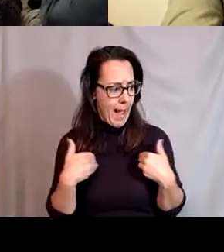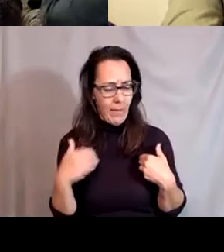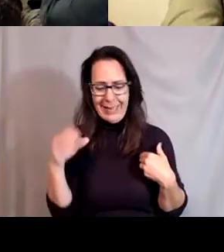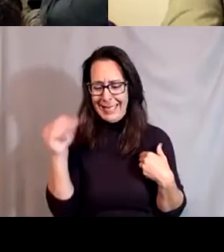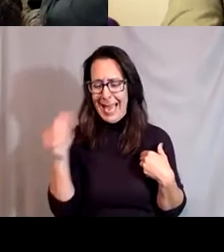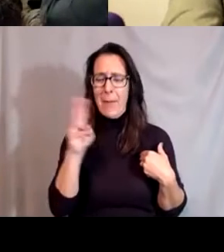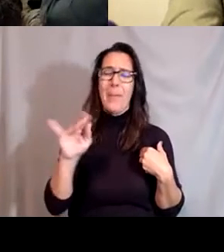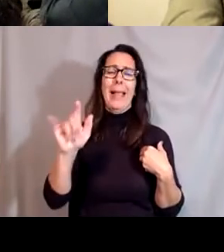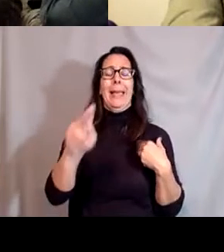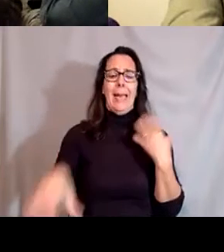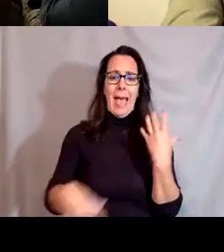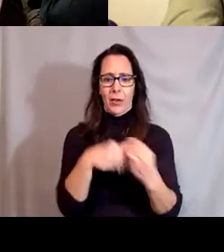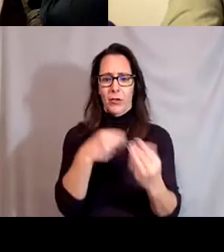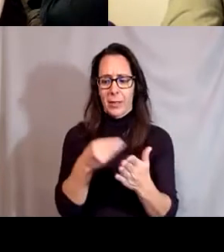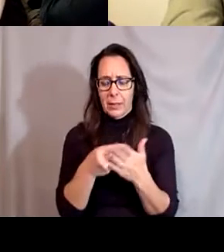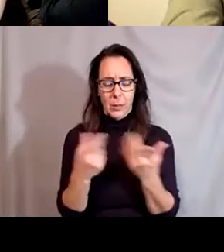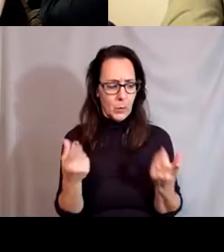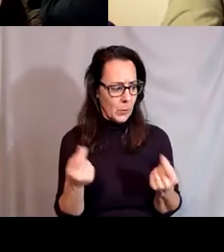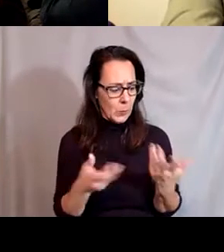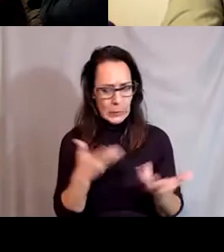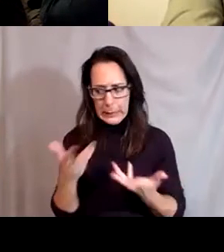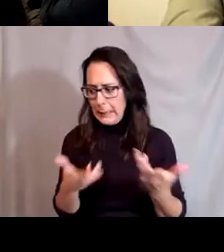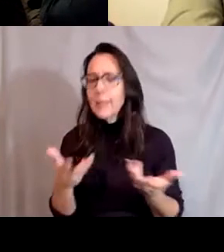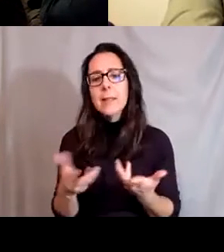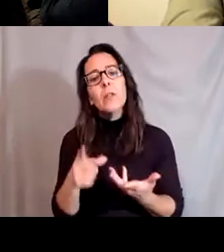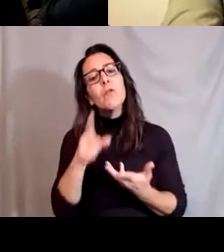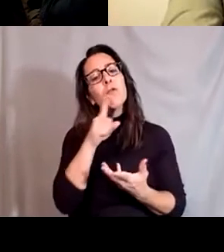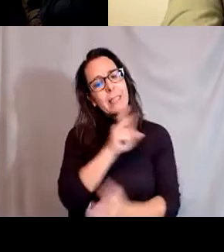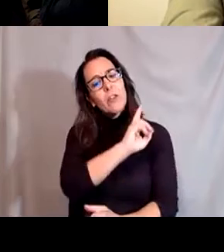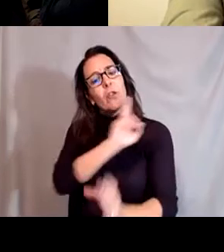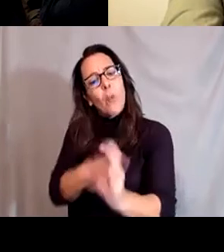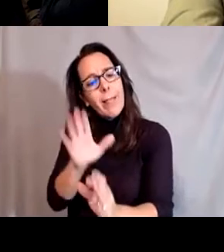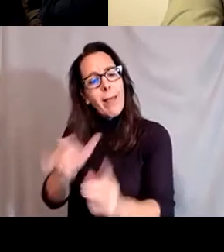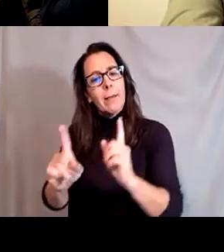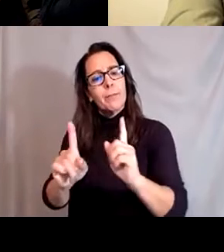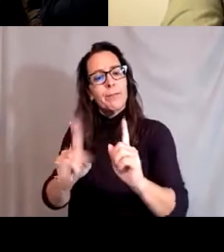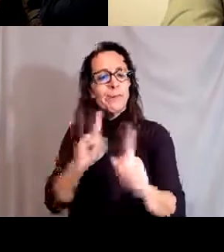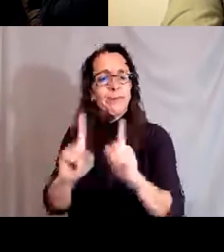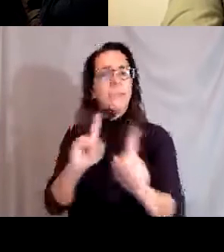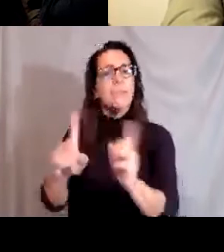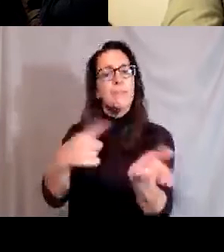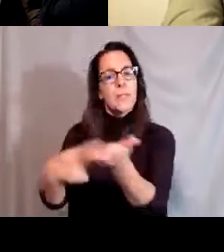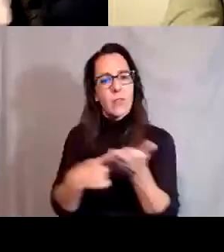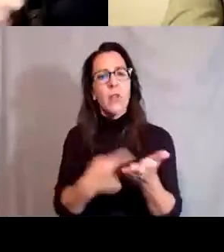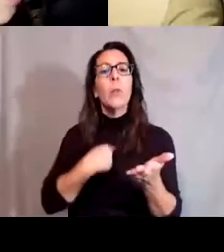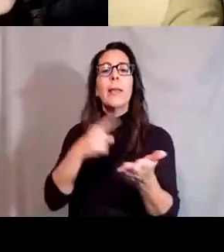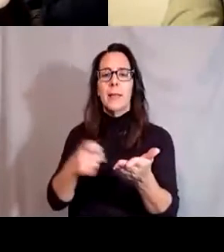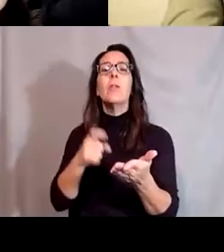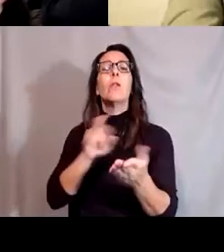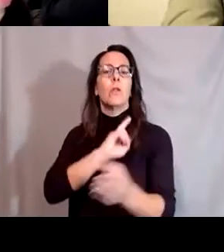dollars. And so being at part of that conversation, I think is a hurdle, but we need to be there and we need to speak